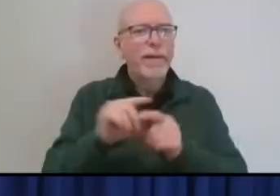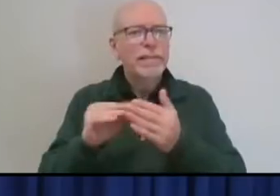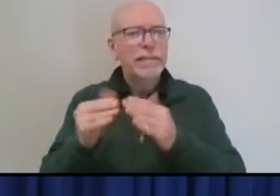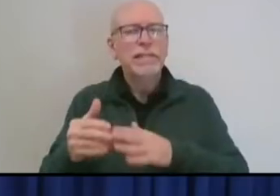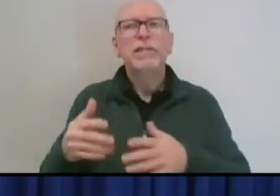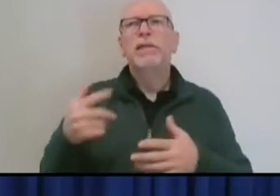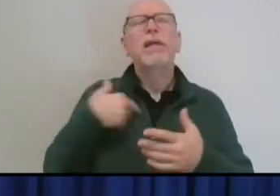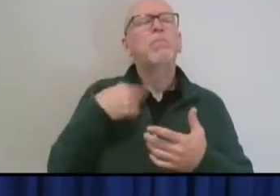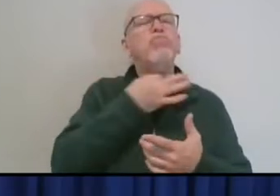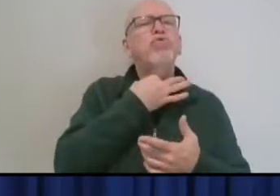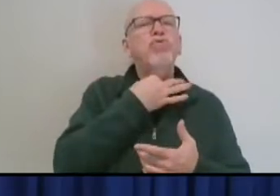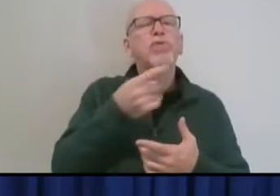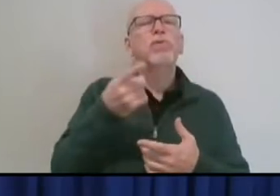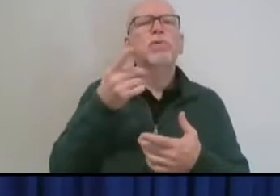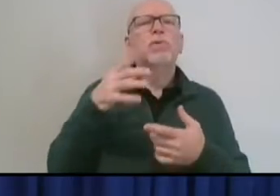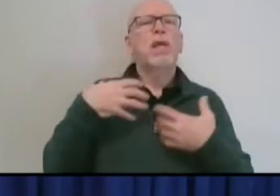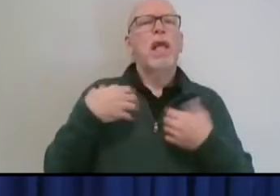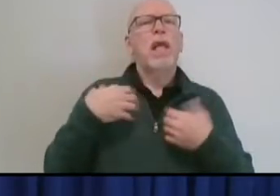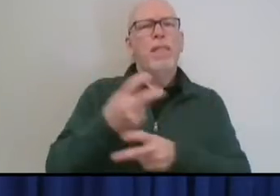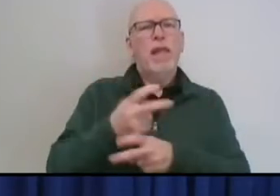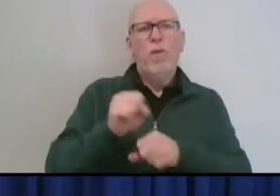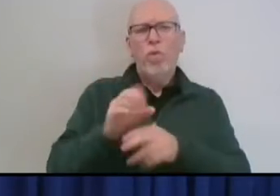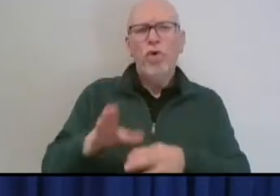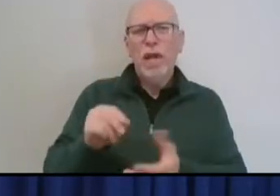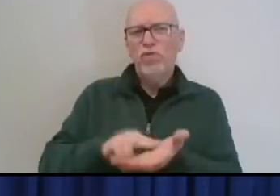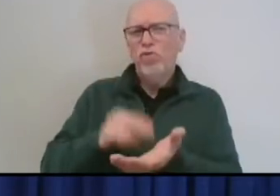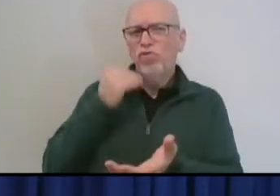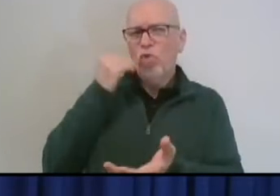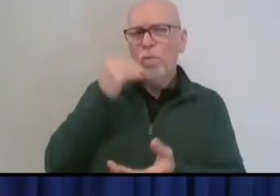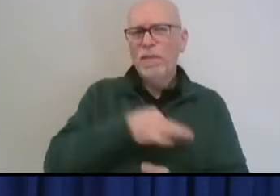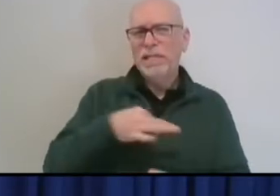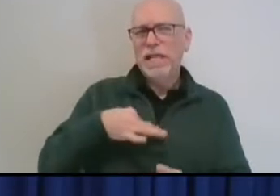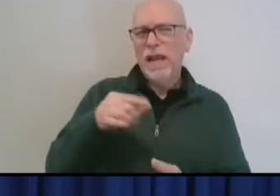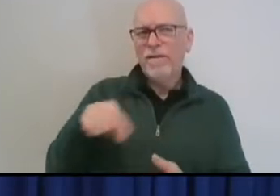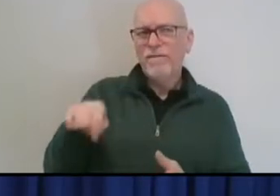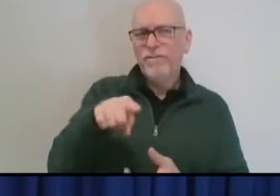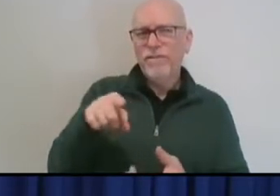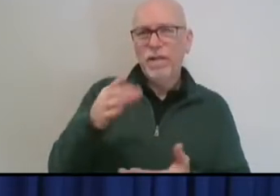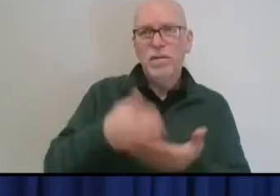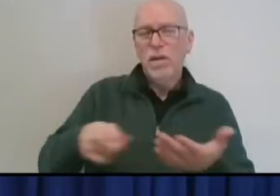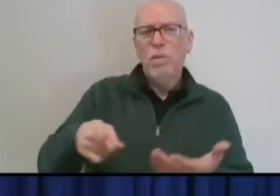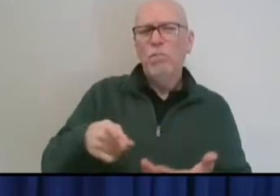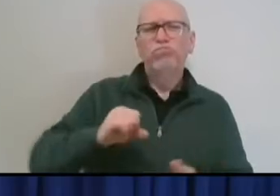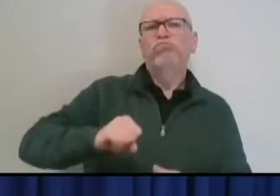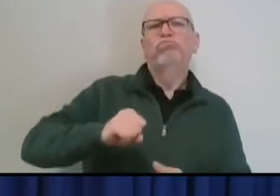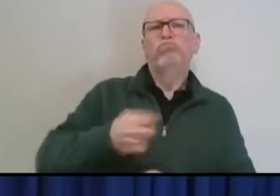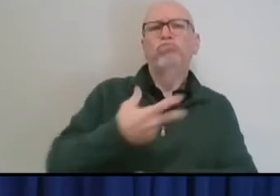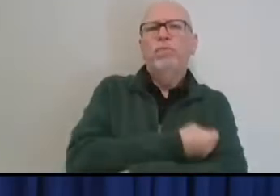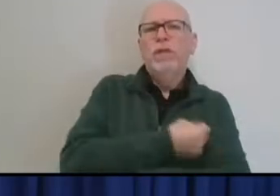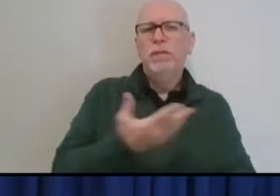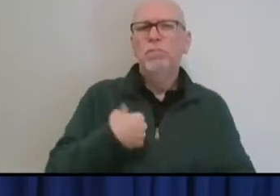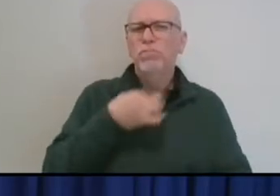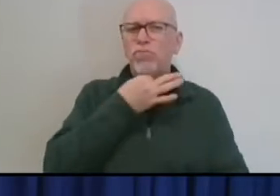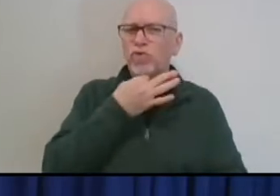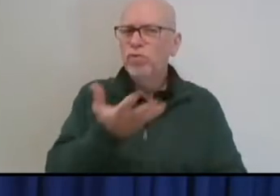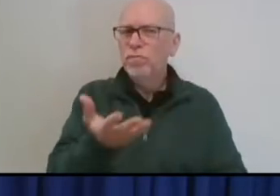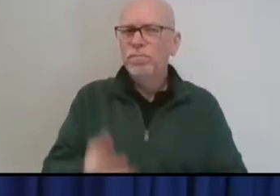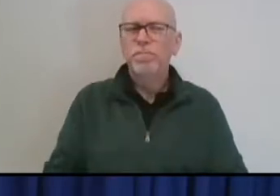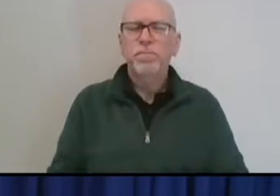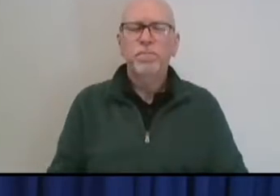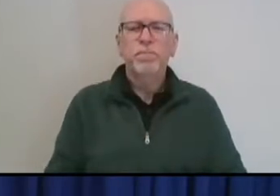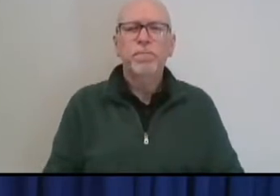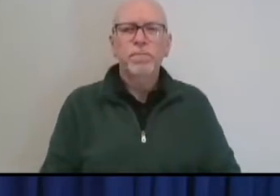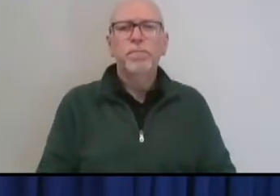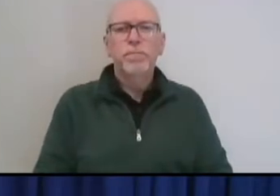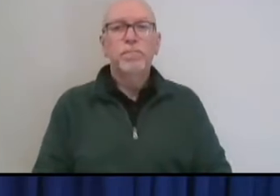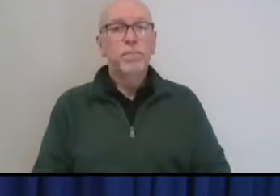to know specifically about healthcare workers and nursing home staff who were not choosing to get vaccinated. Yep. So Lindsay, do you